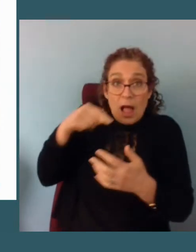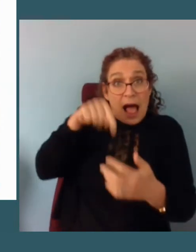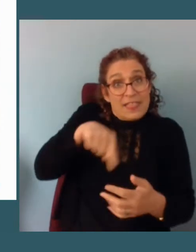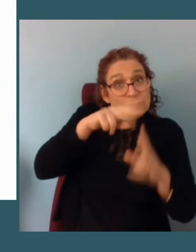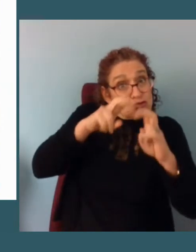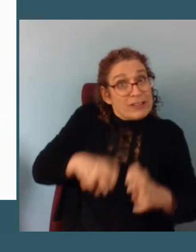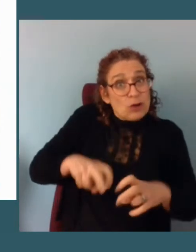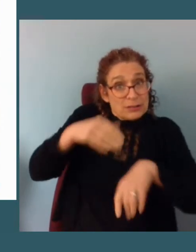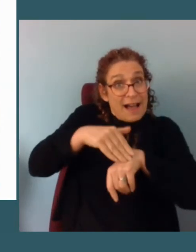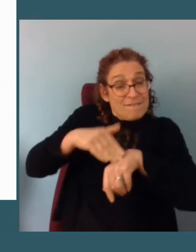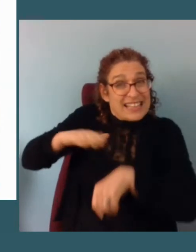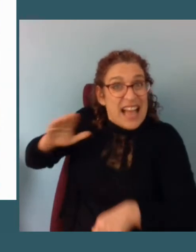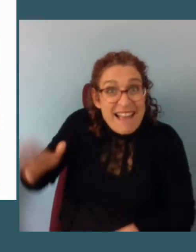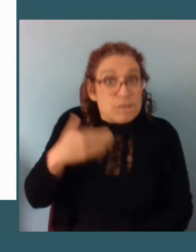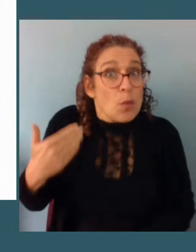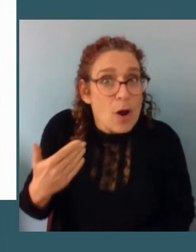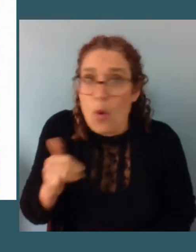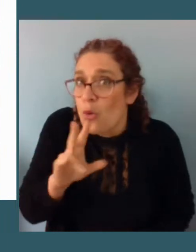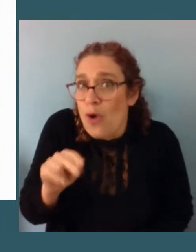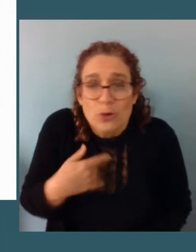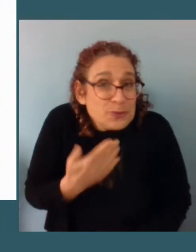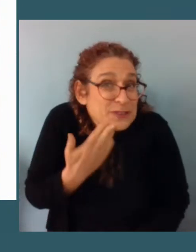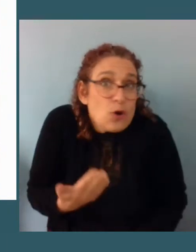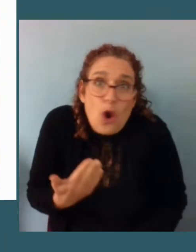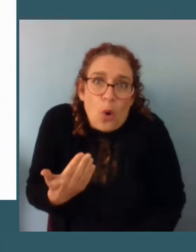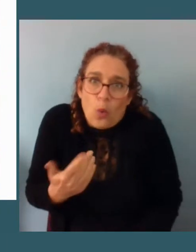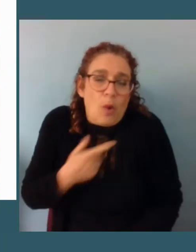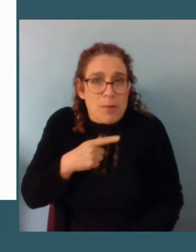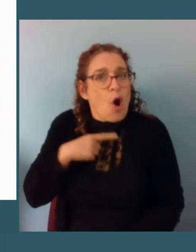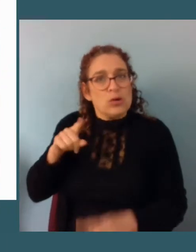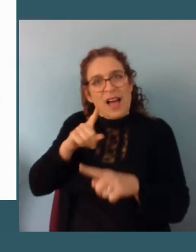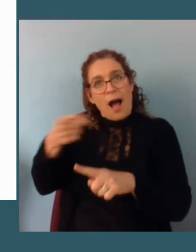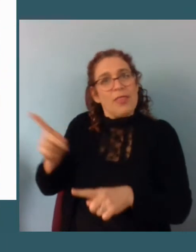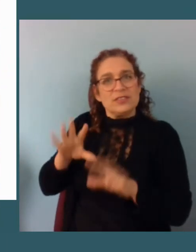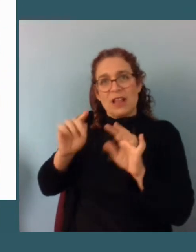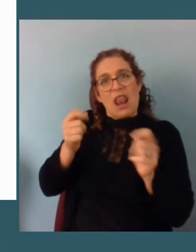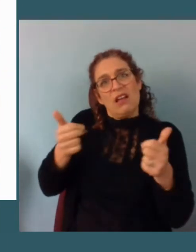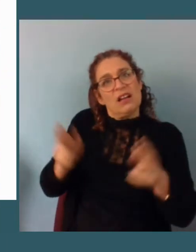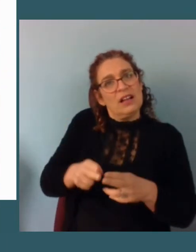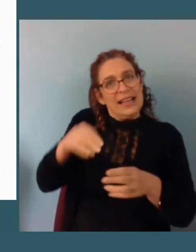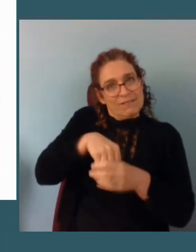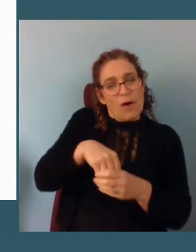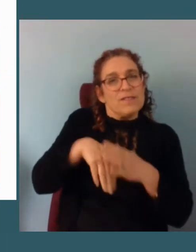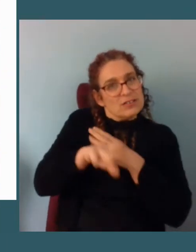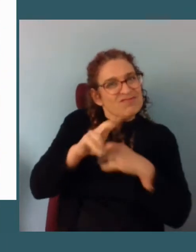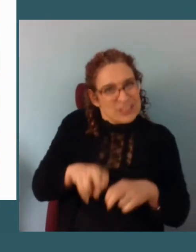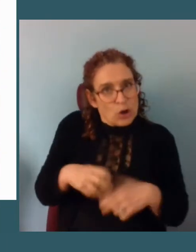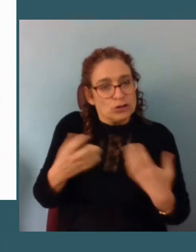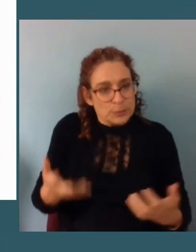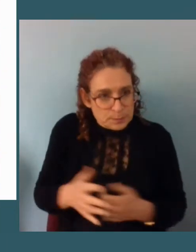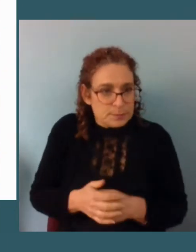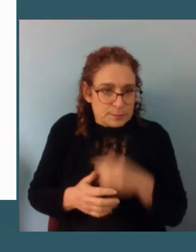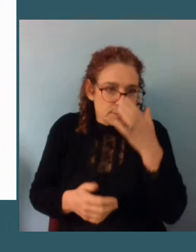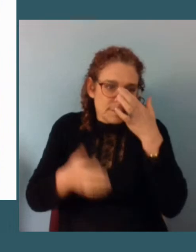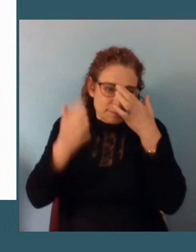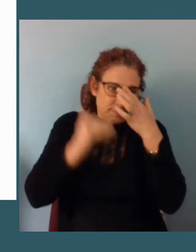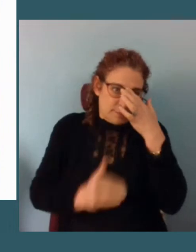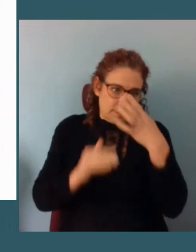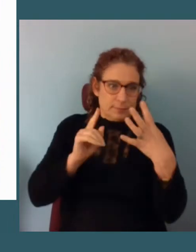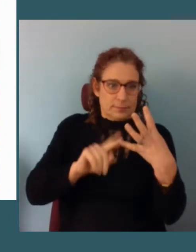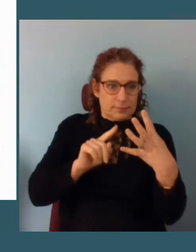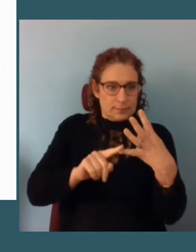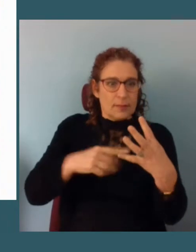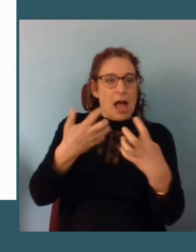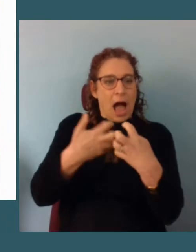But there are also a number of protective factors and several simple changes that you could make to your clinical practice, which can positively